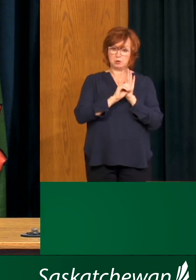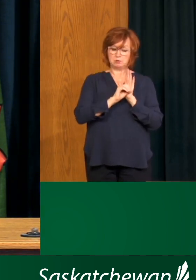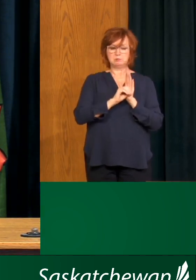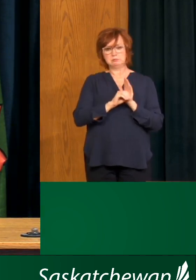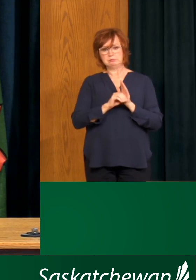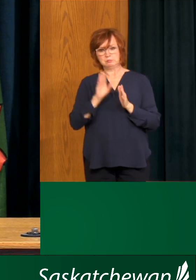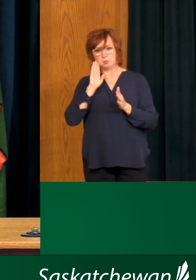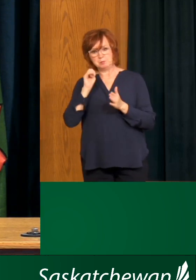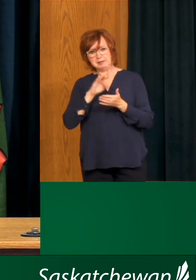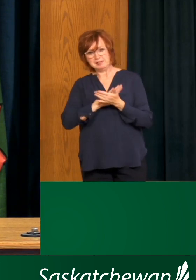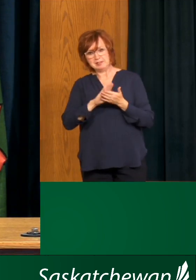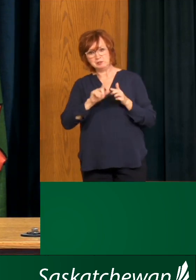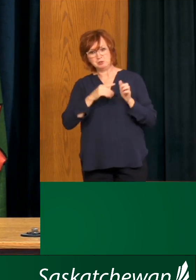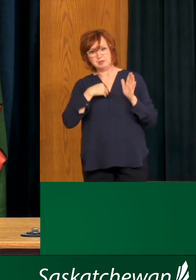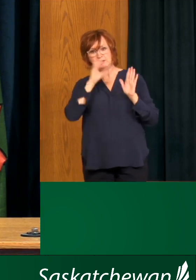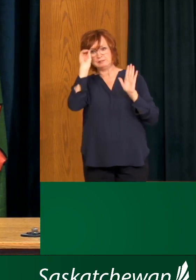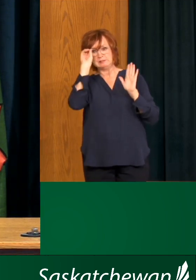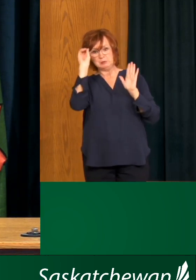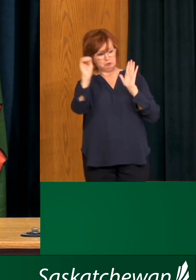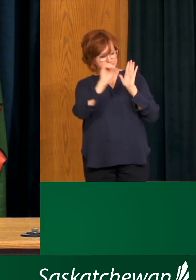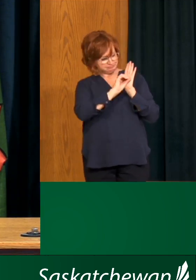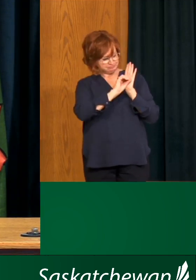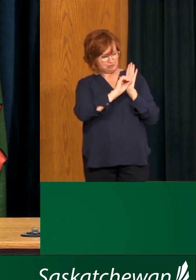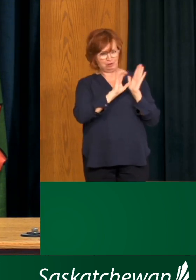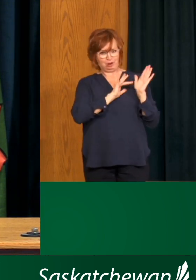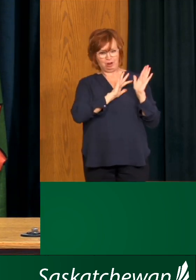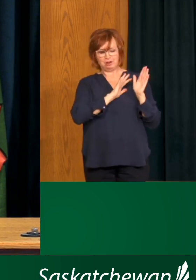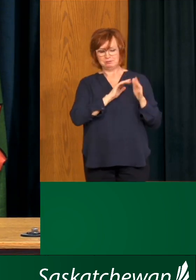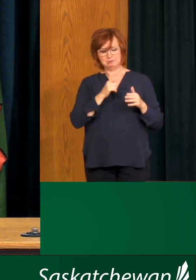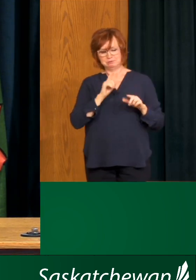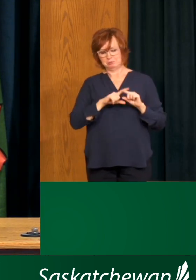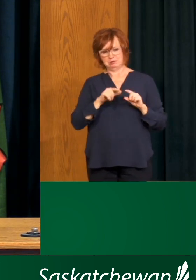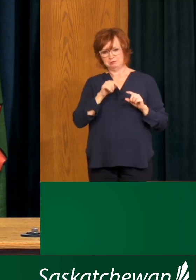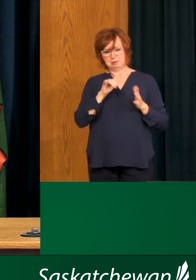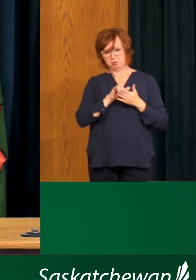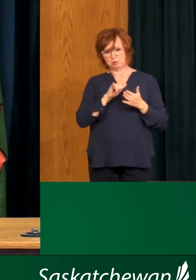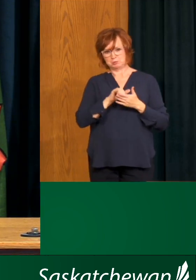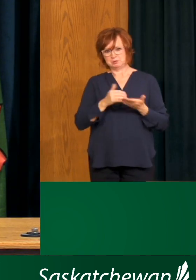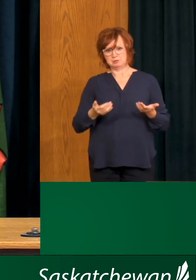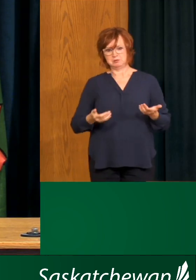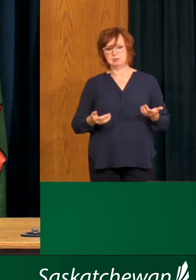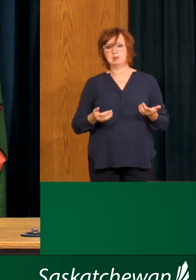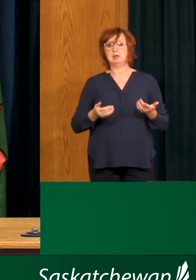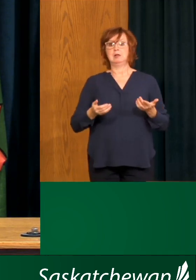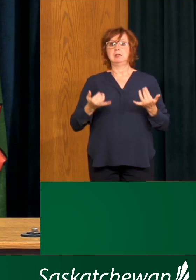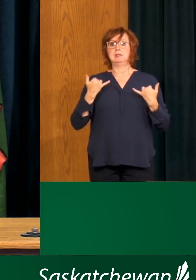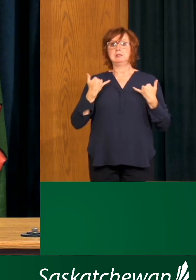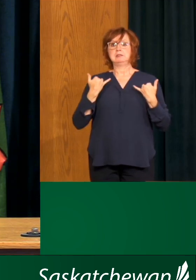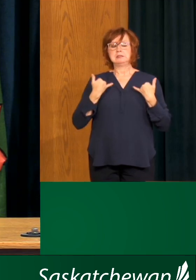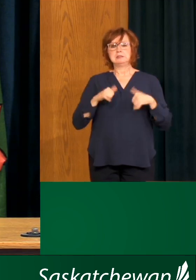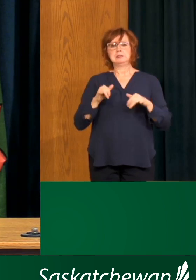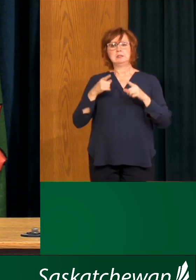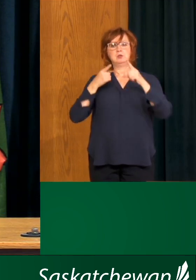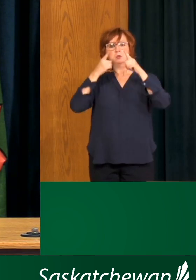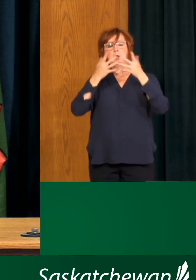goal. We need to manage the spread of COVID-19 so that we do not overrun our healthcare system